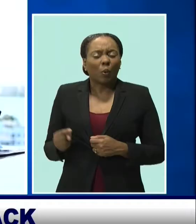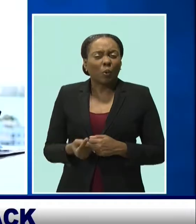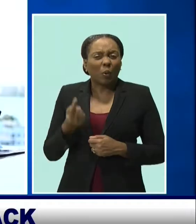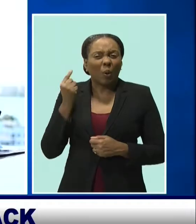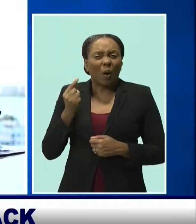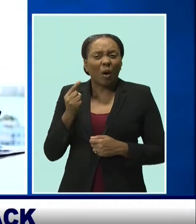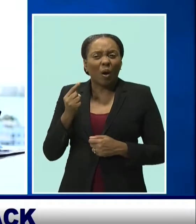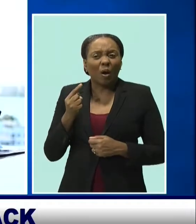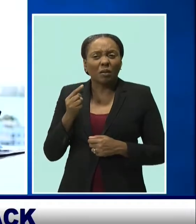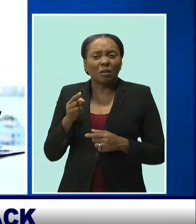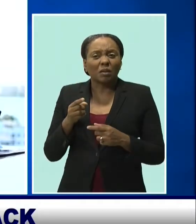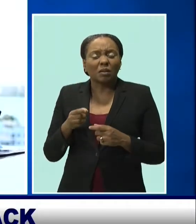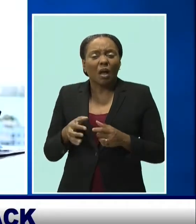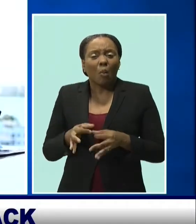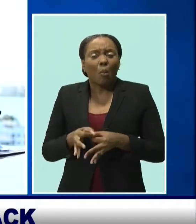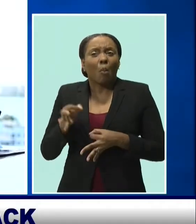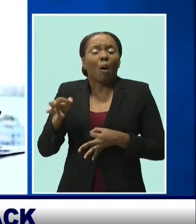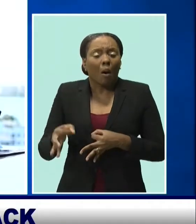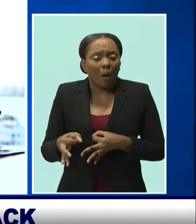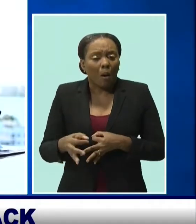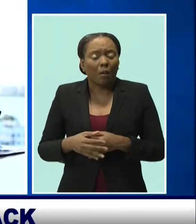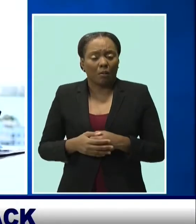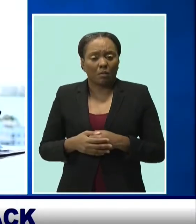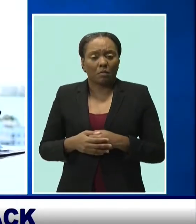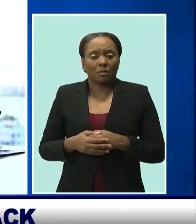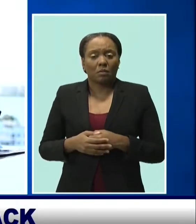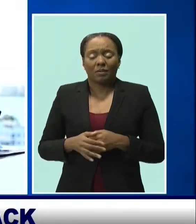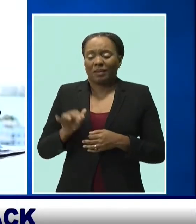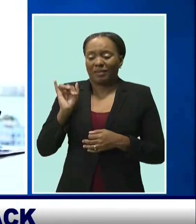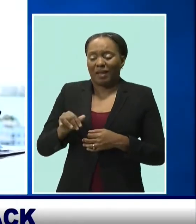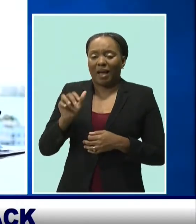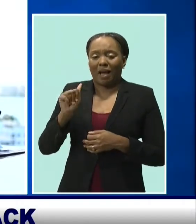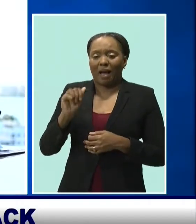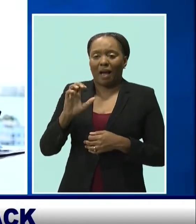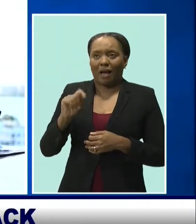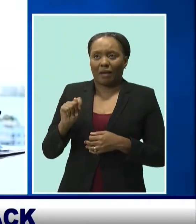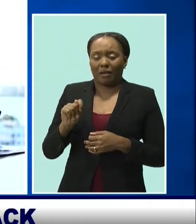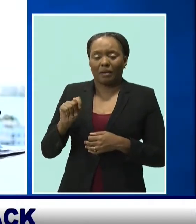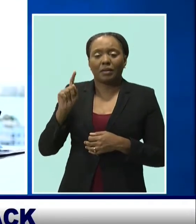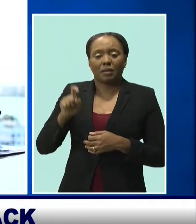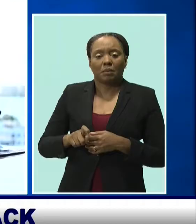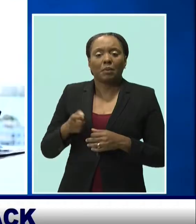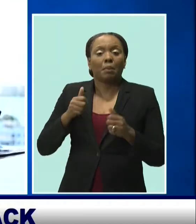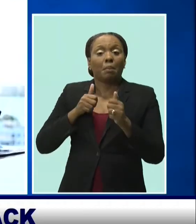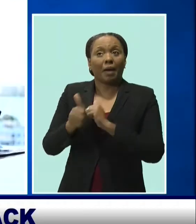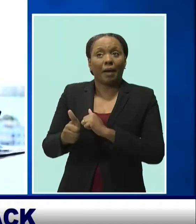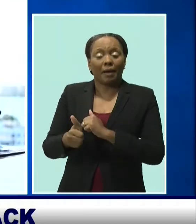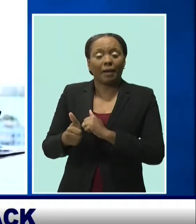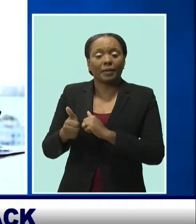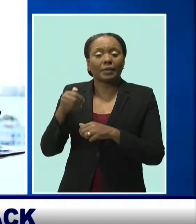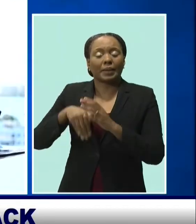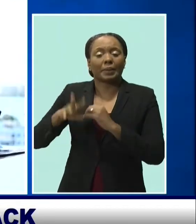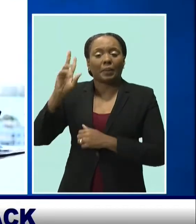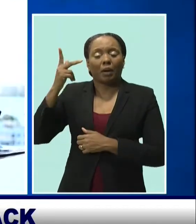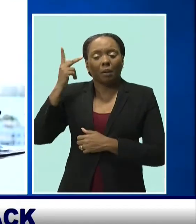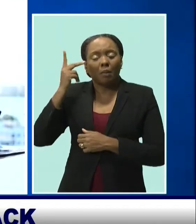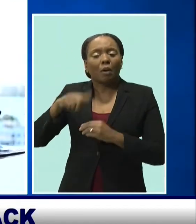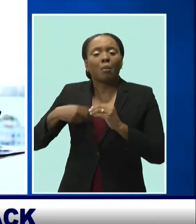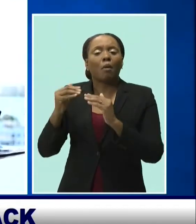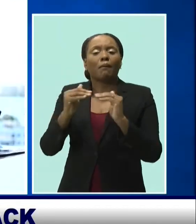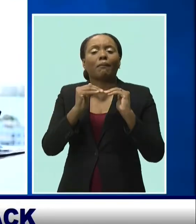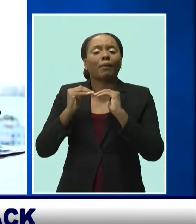the Fair Credit Reporting Act, which is an act supposed to pass in Parliament, which will promote fairness and accuracy in terms